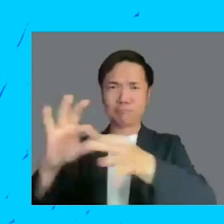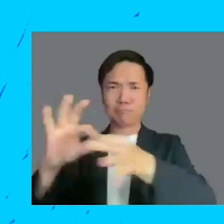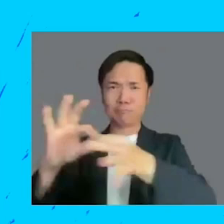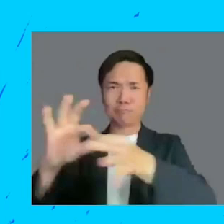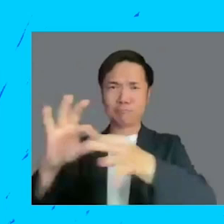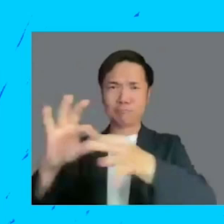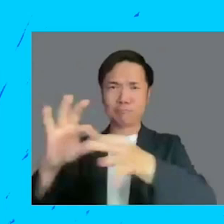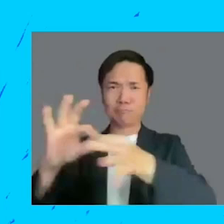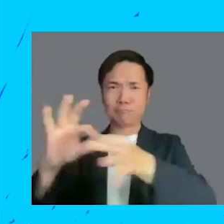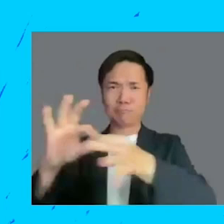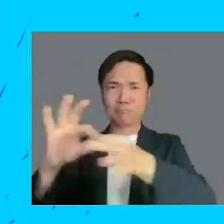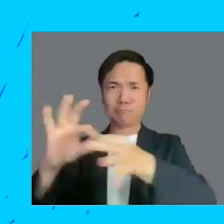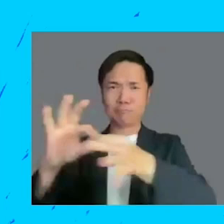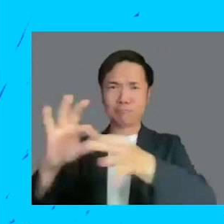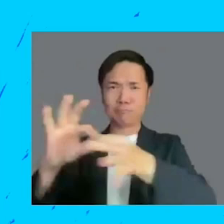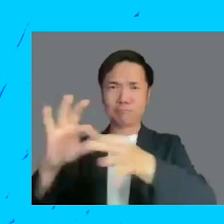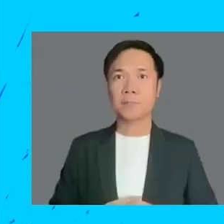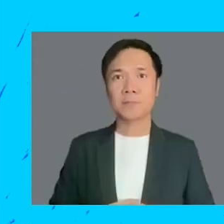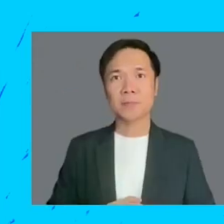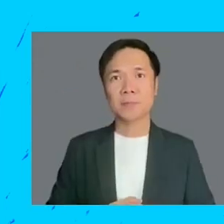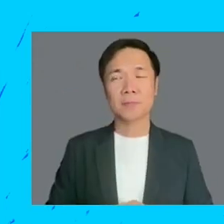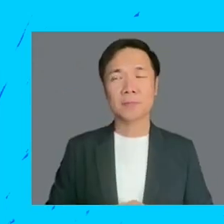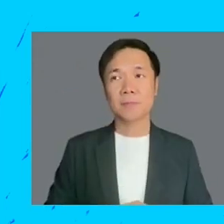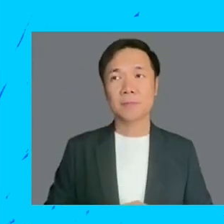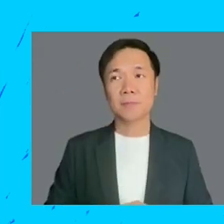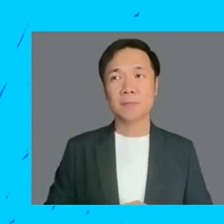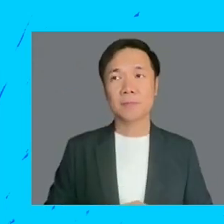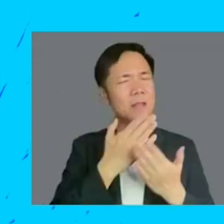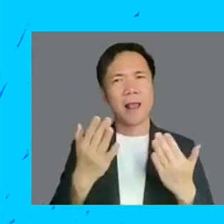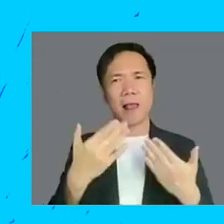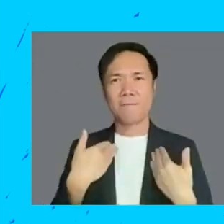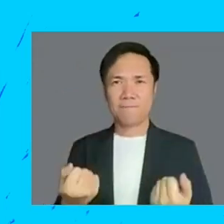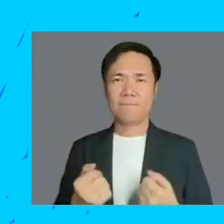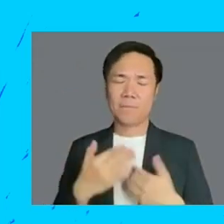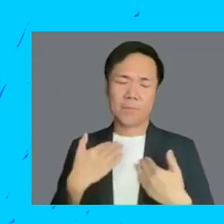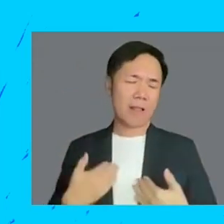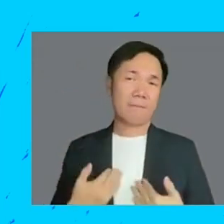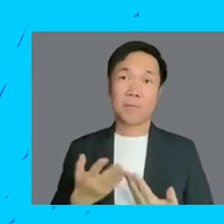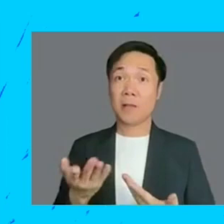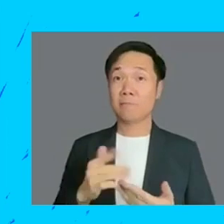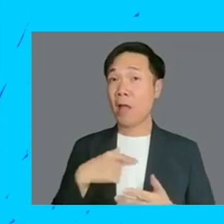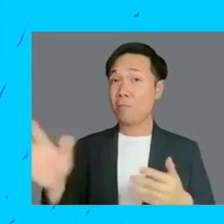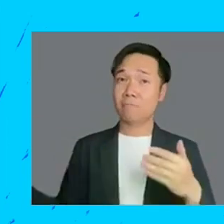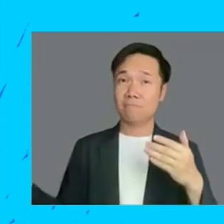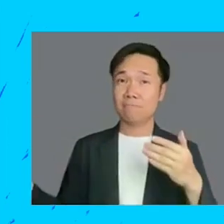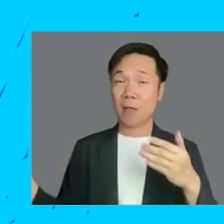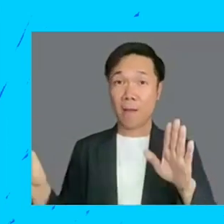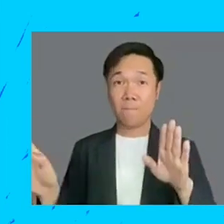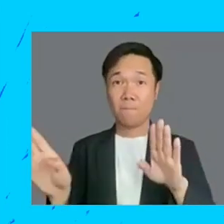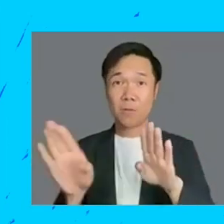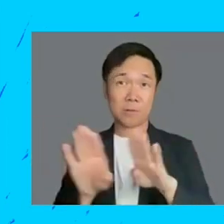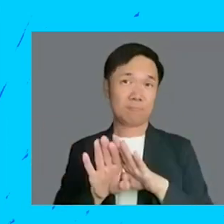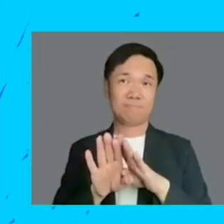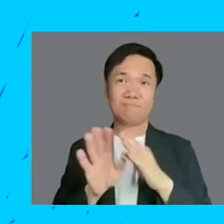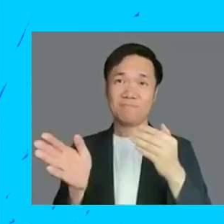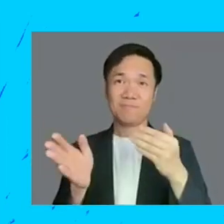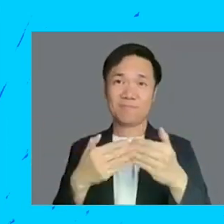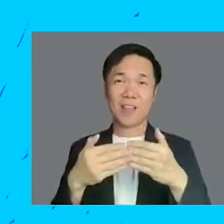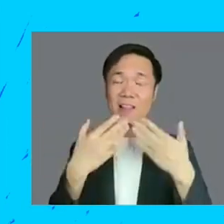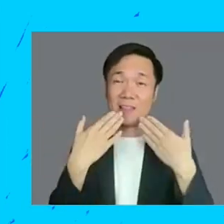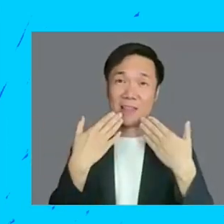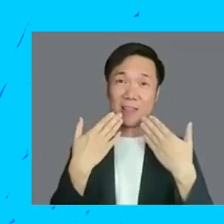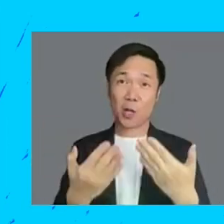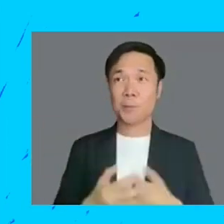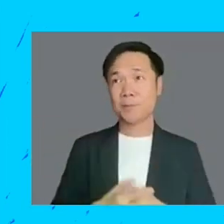respond to their health issues. So I would want to end here and say thank you to everyone that has, you